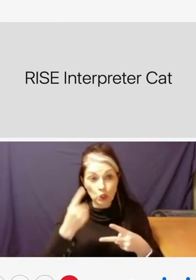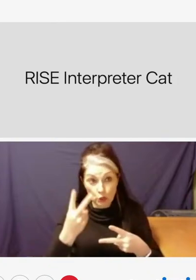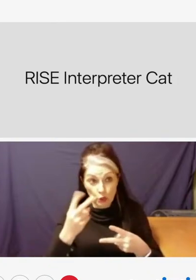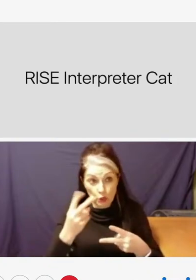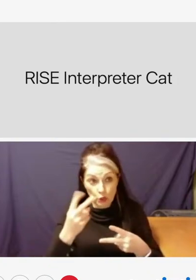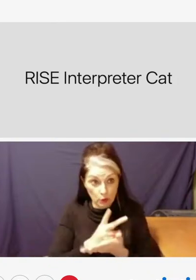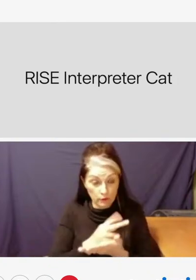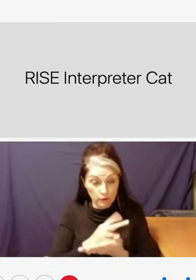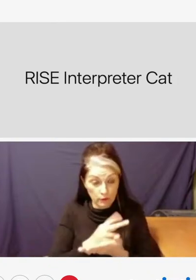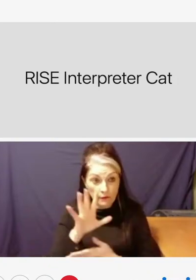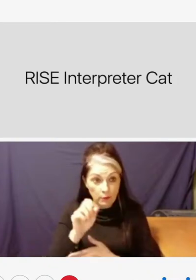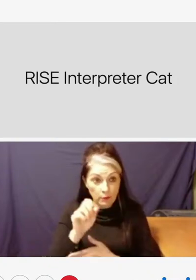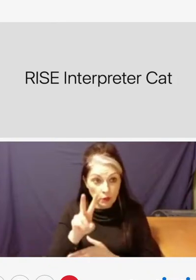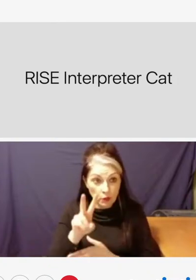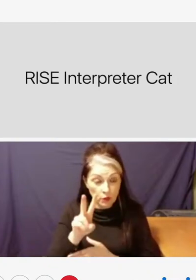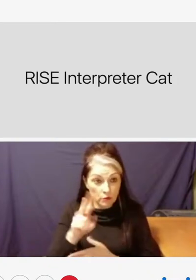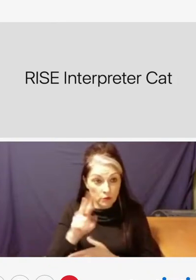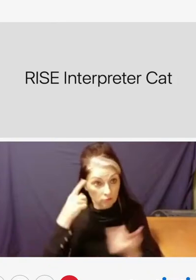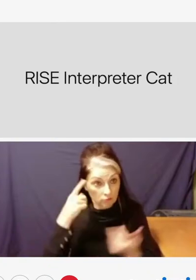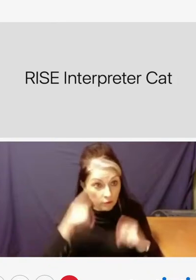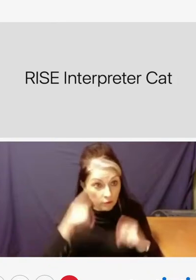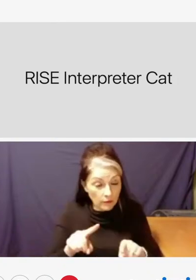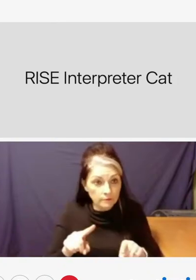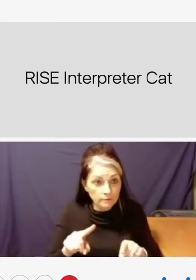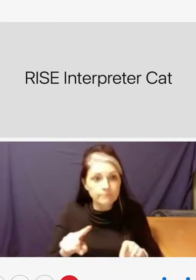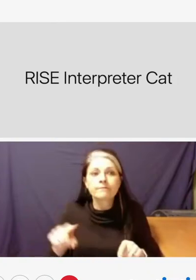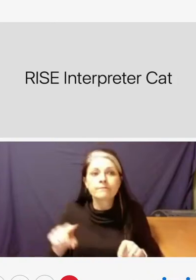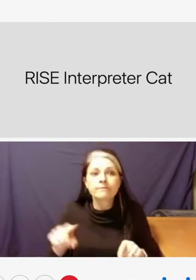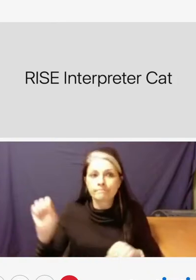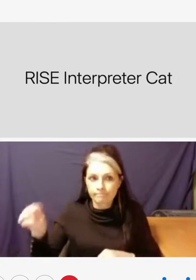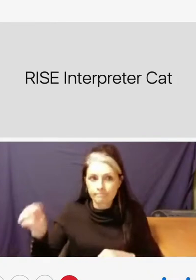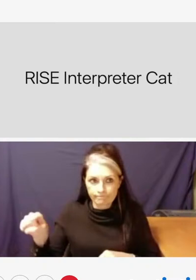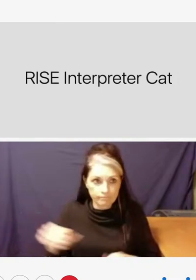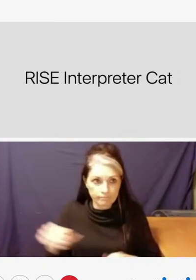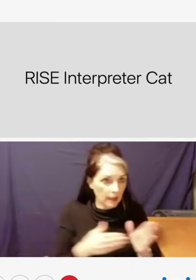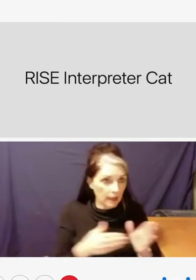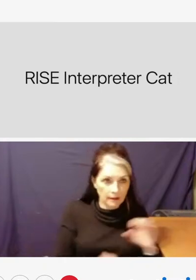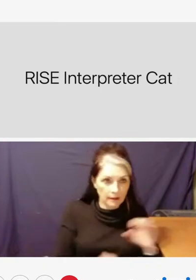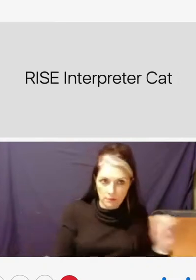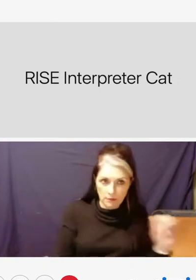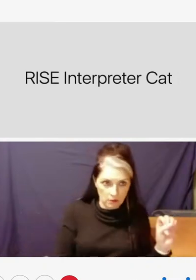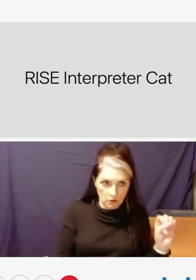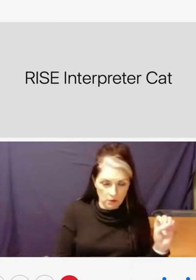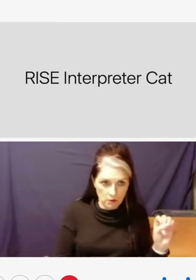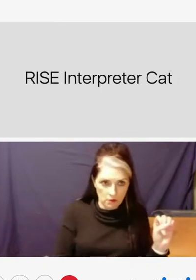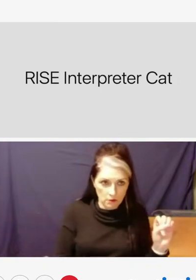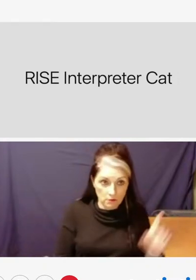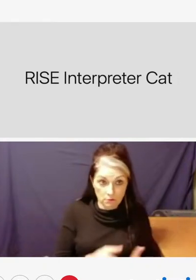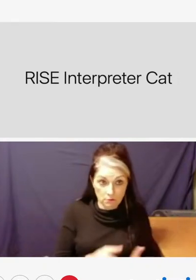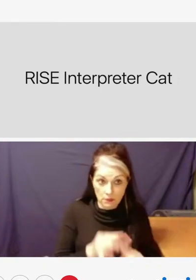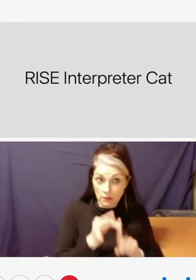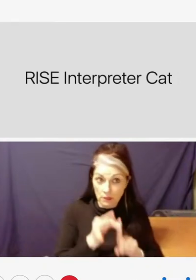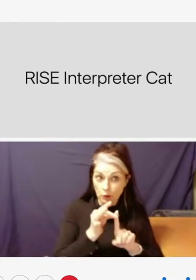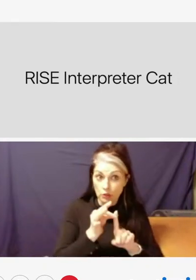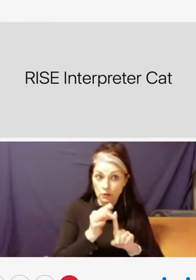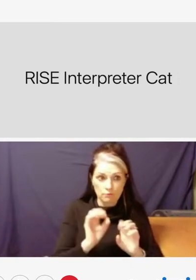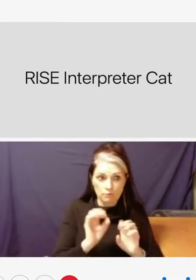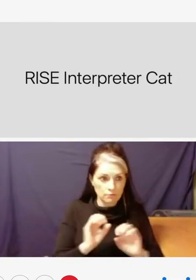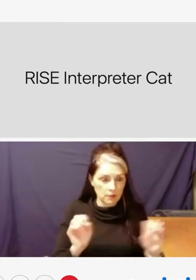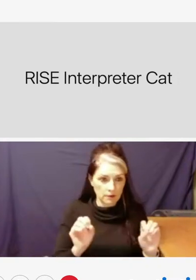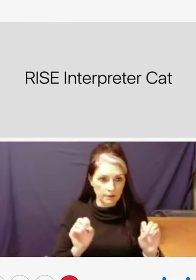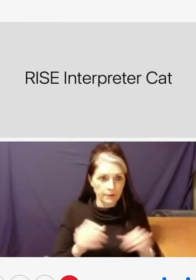favor I n and abstentions okay Miss